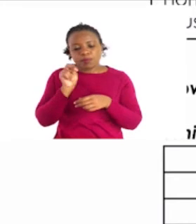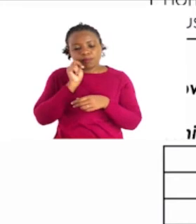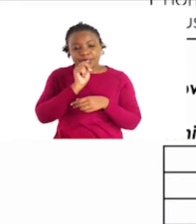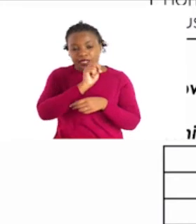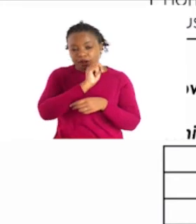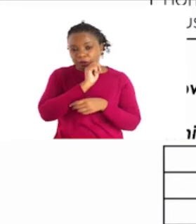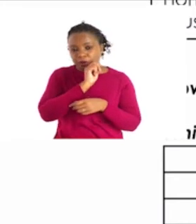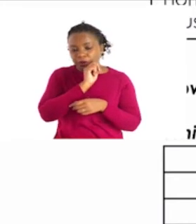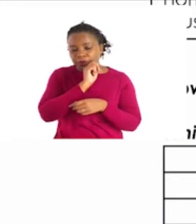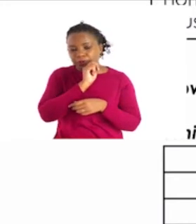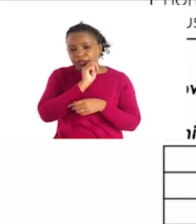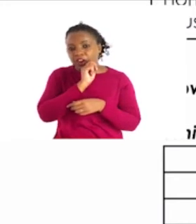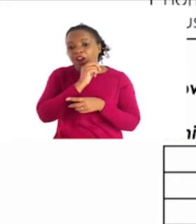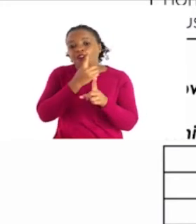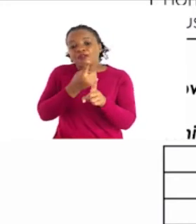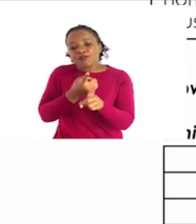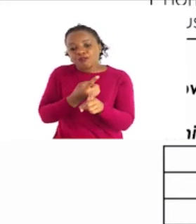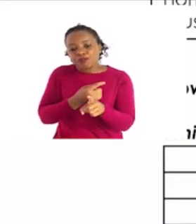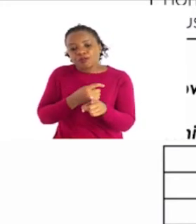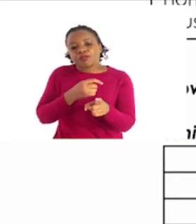which proper nouns did we find?